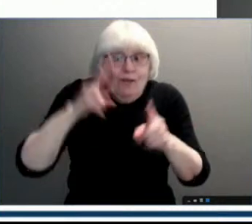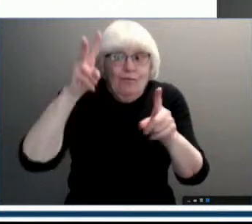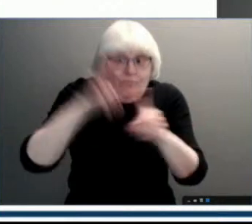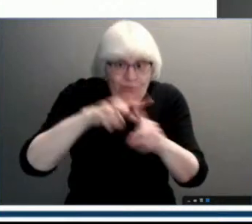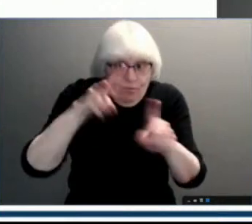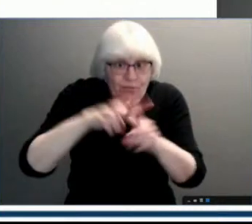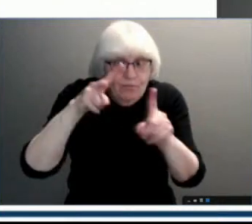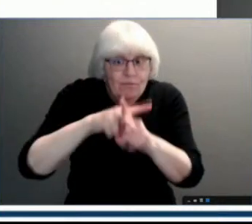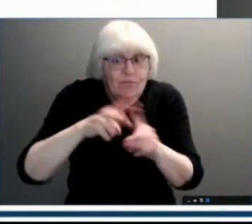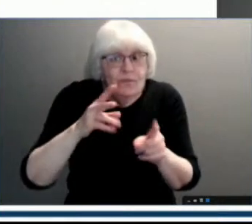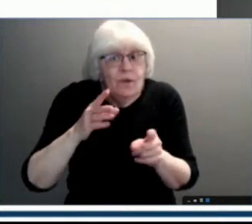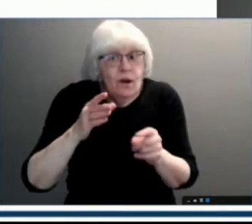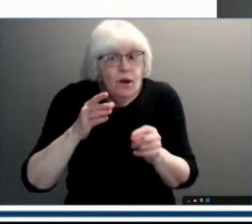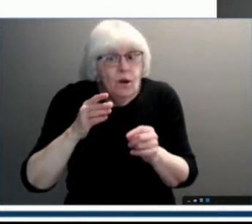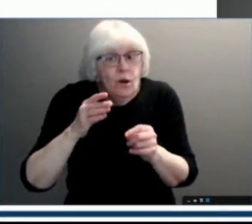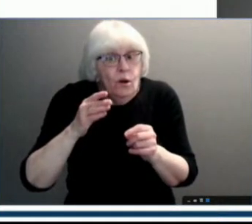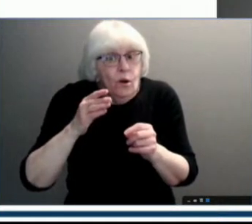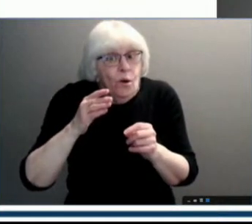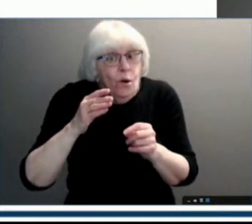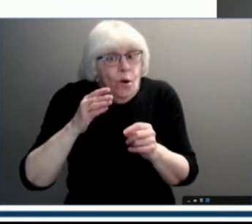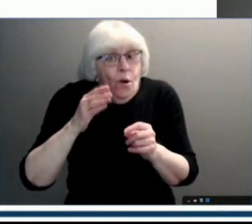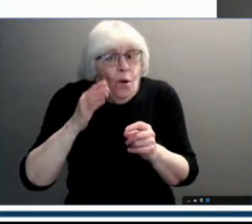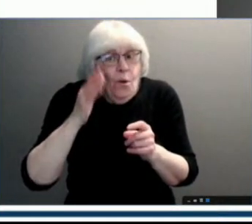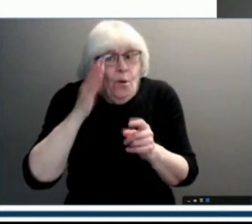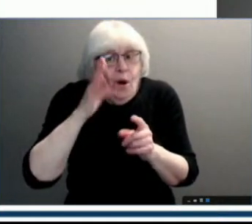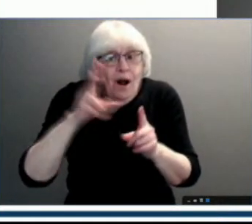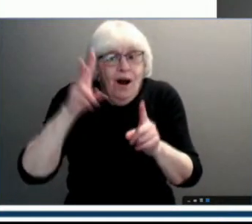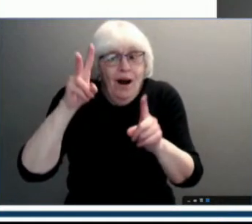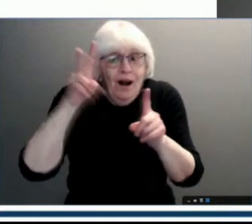that in the past we've seen the system crash when much